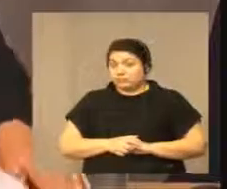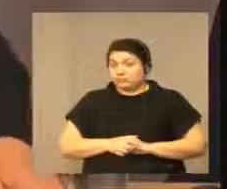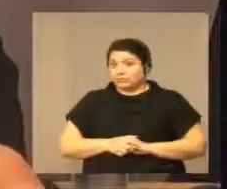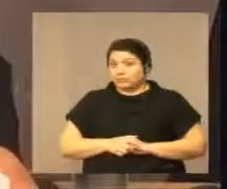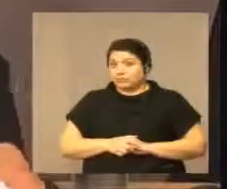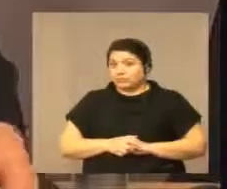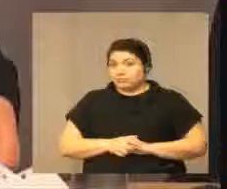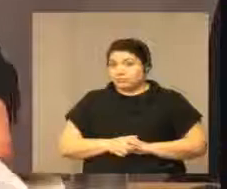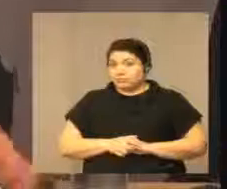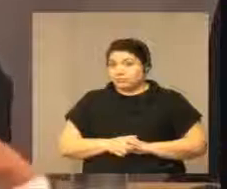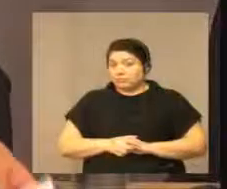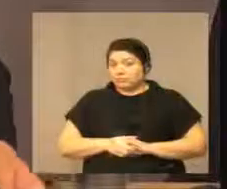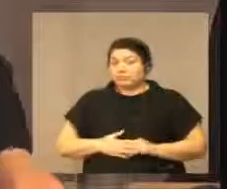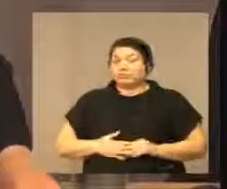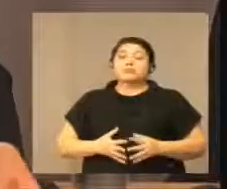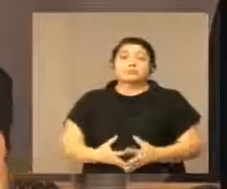Okay, so